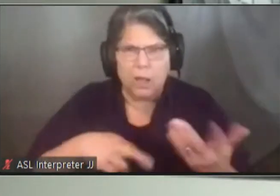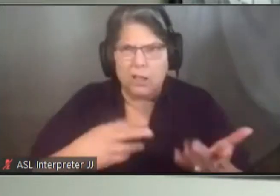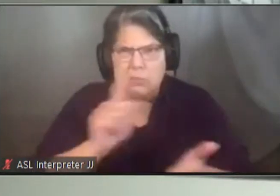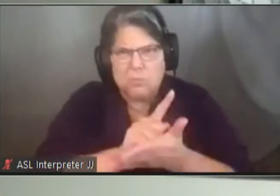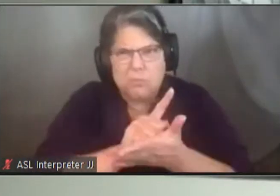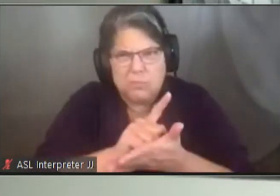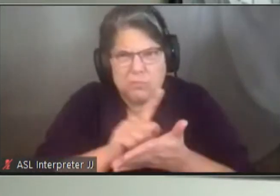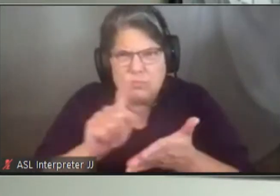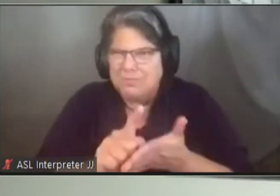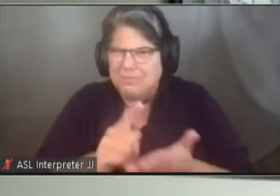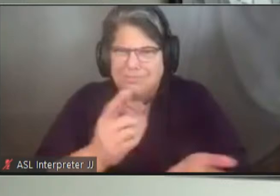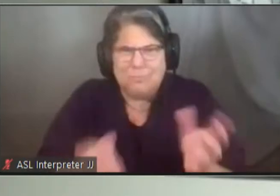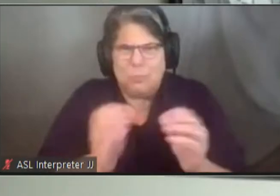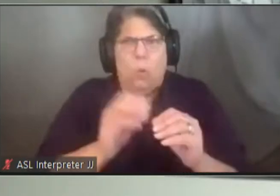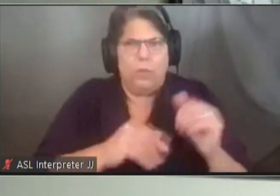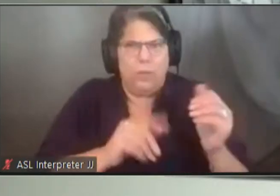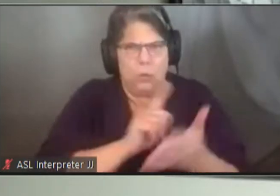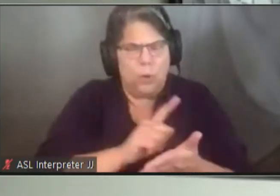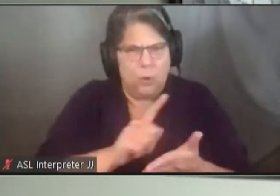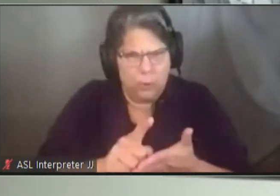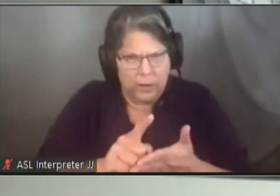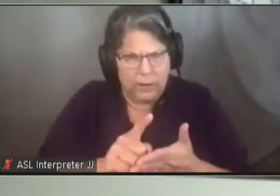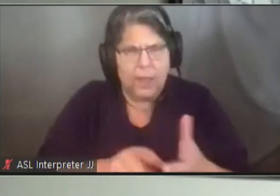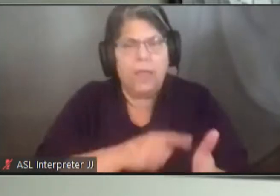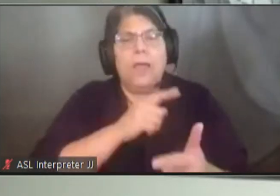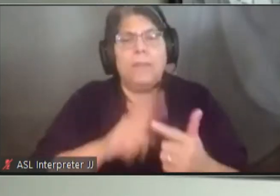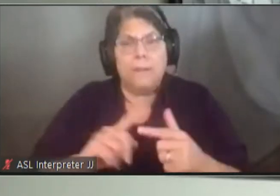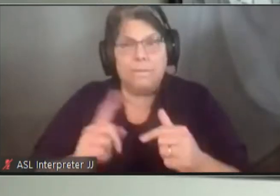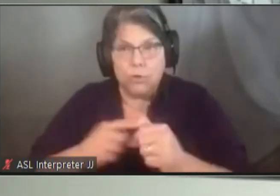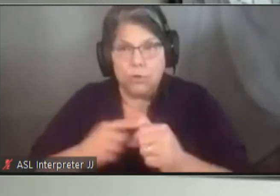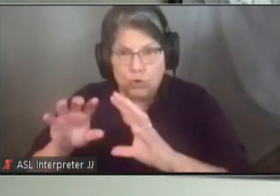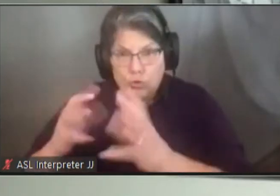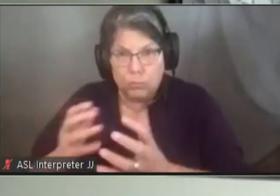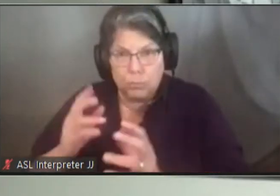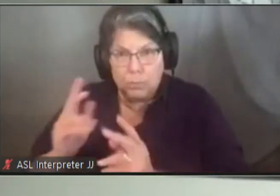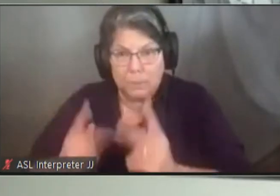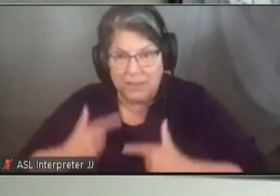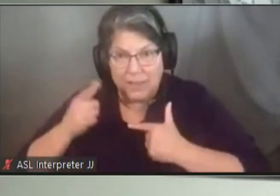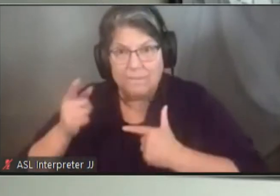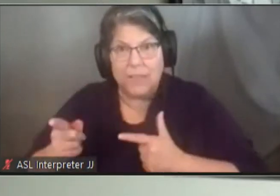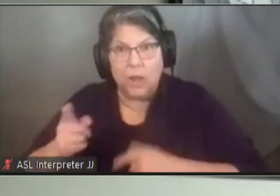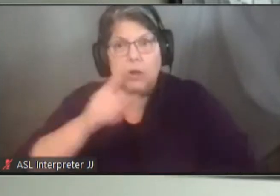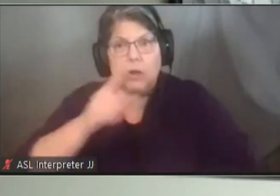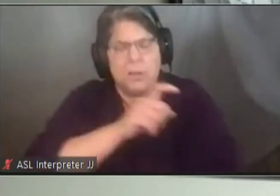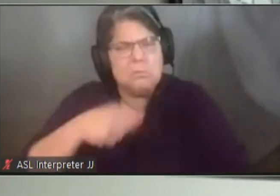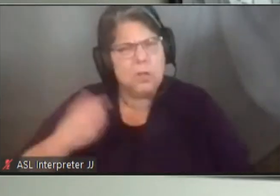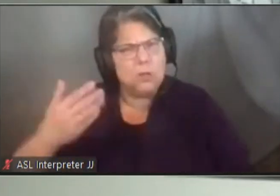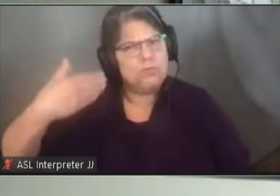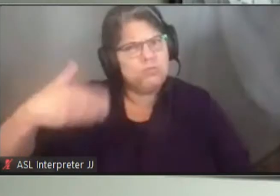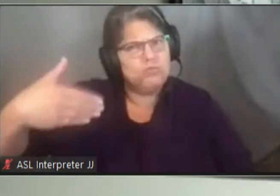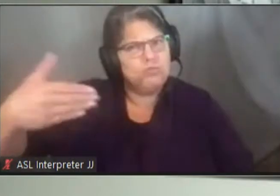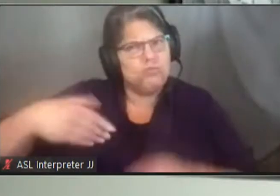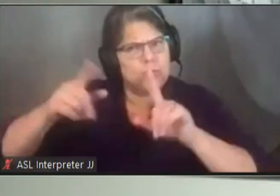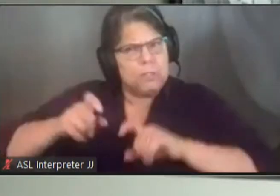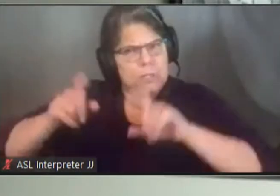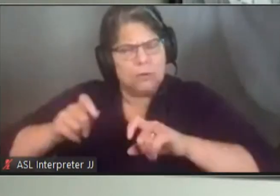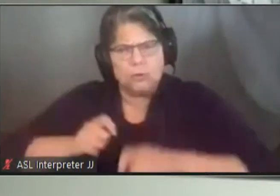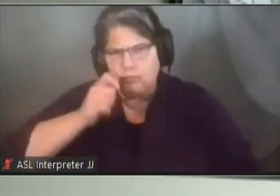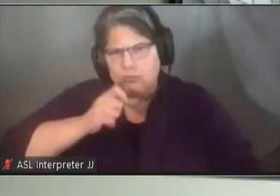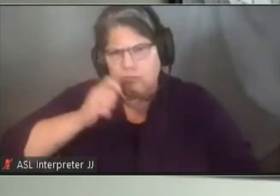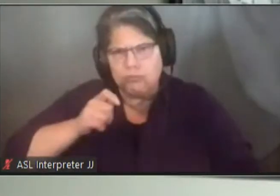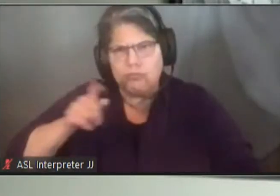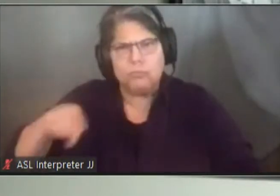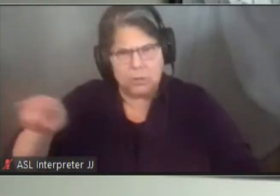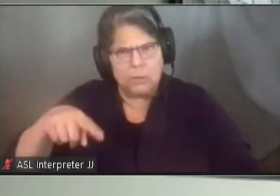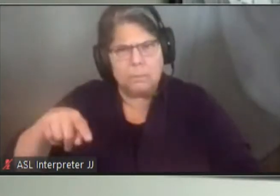the first group of residents was tested because they do routine testing at these facilities,